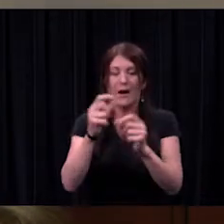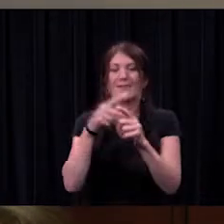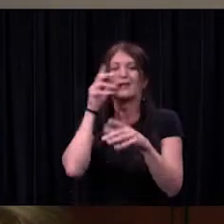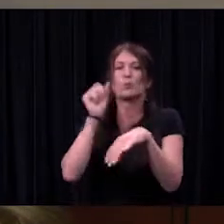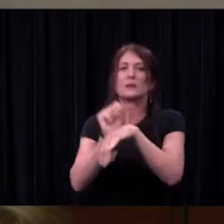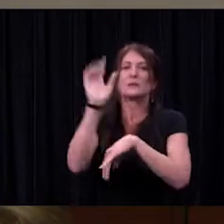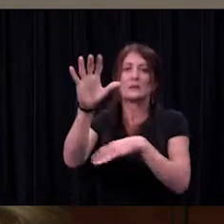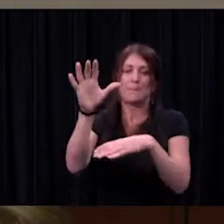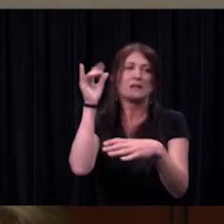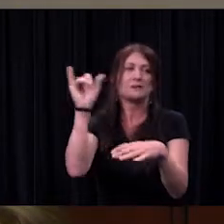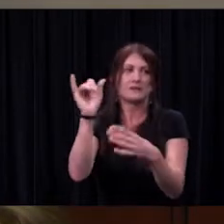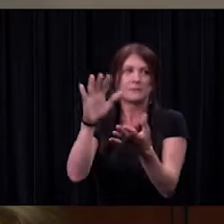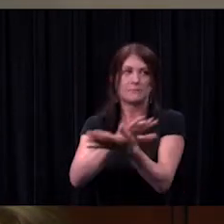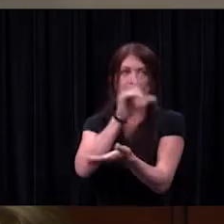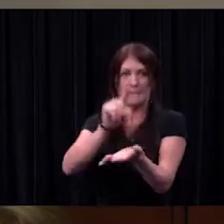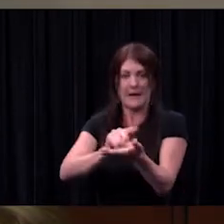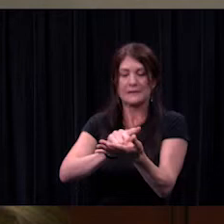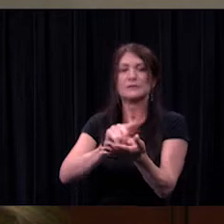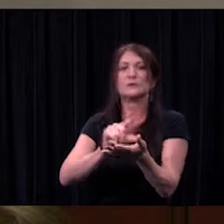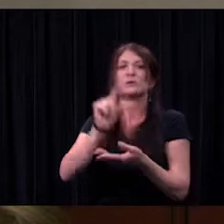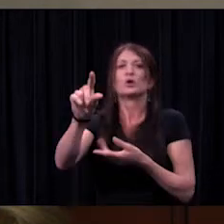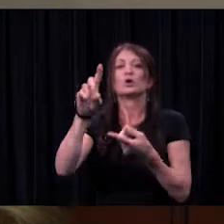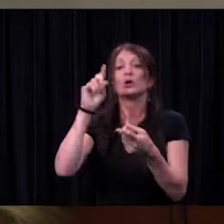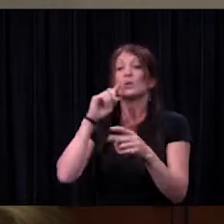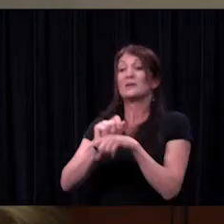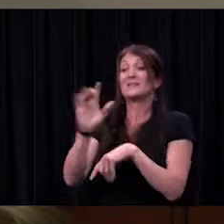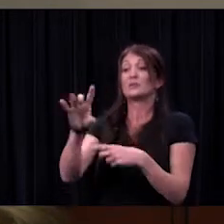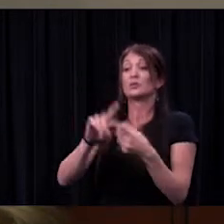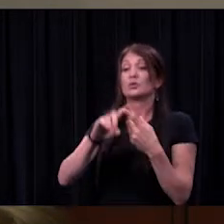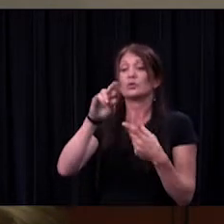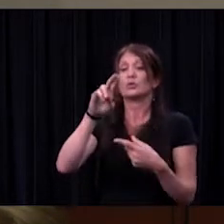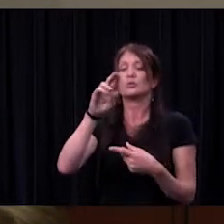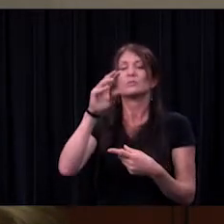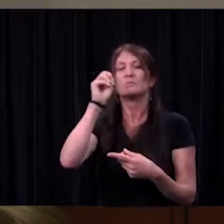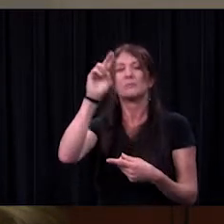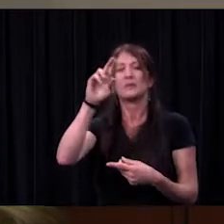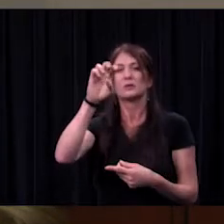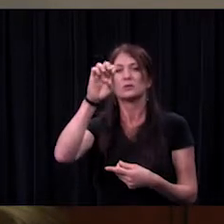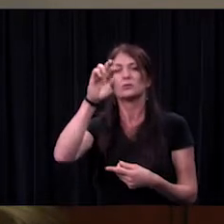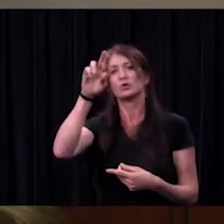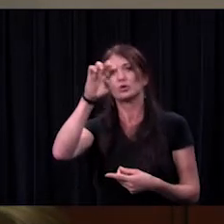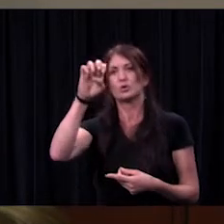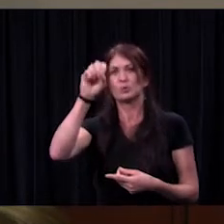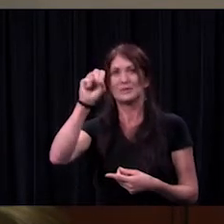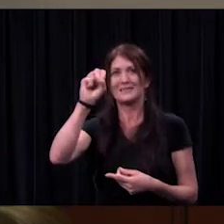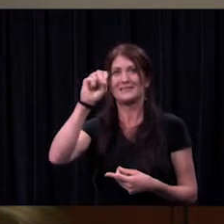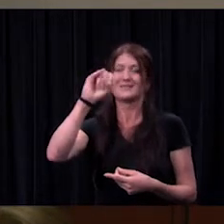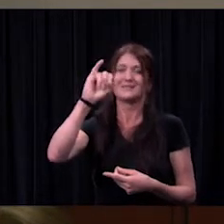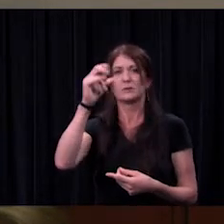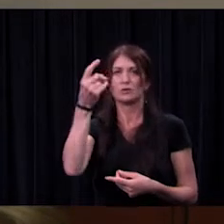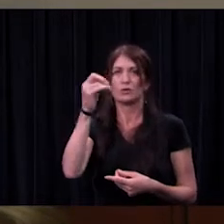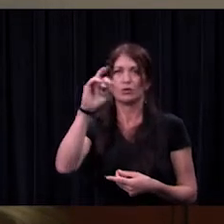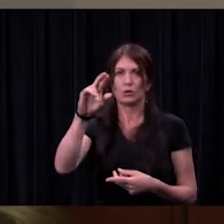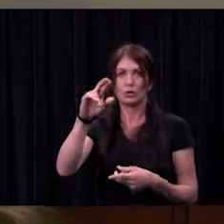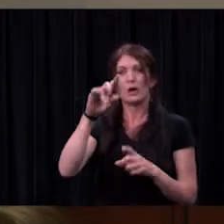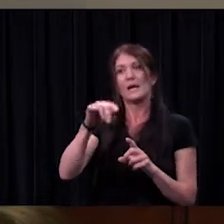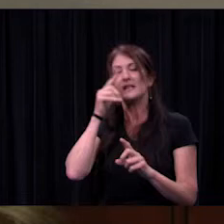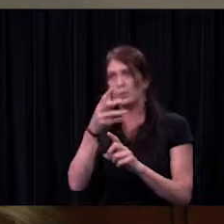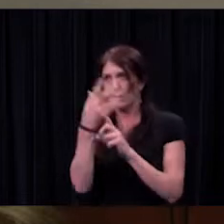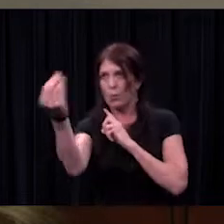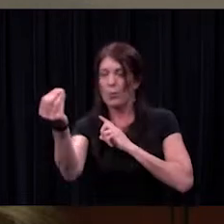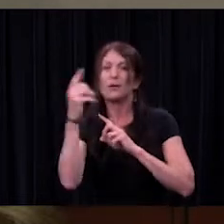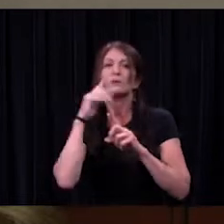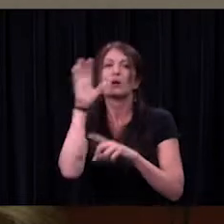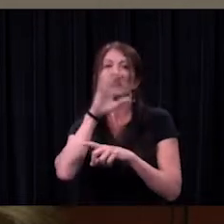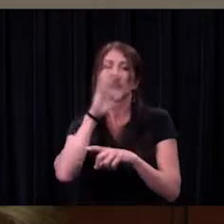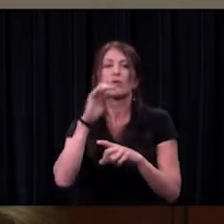package to Mr. Reesner, who then goes out in the market and begins trying to find folks that will help us with our premiums. So we'll let him talk